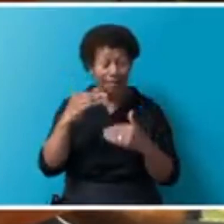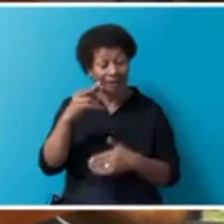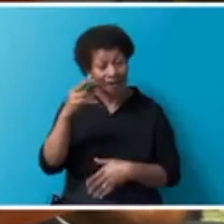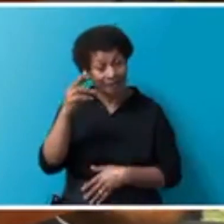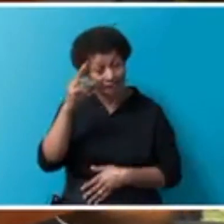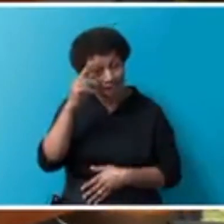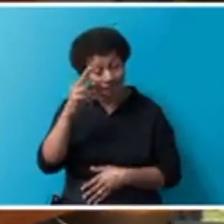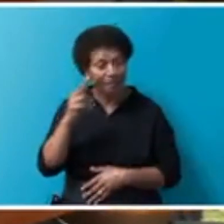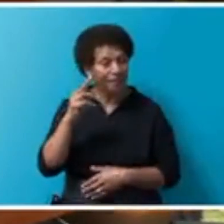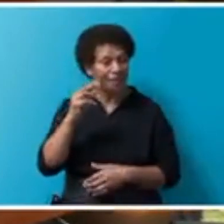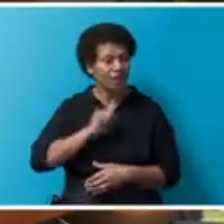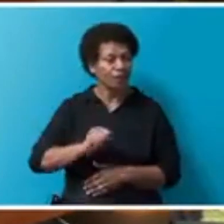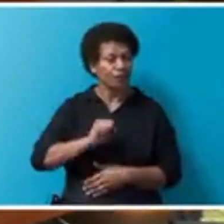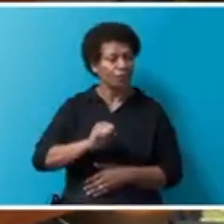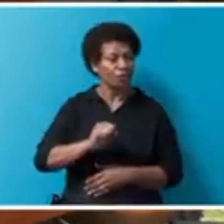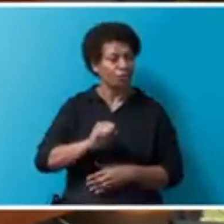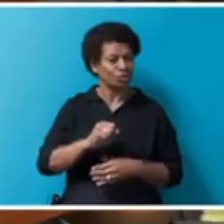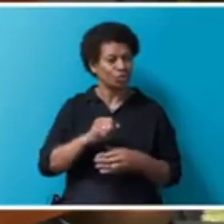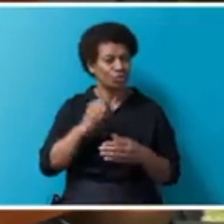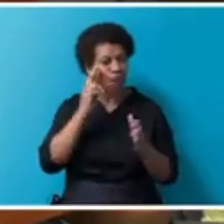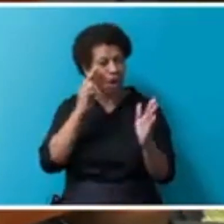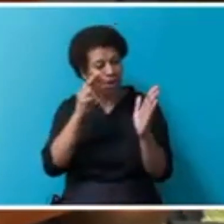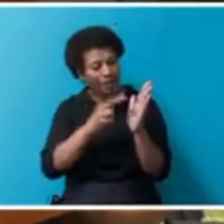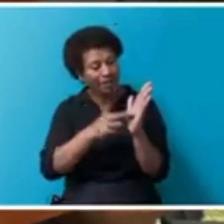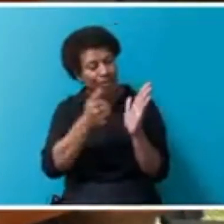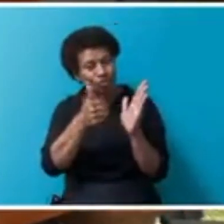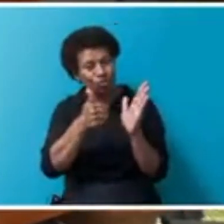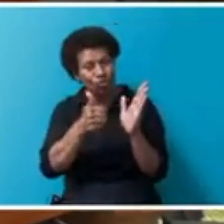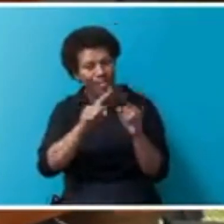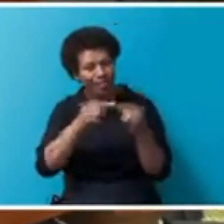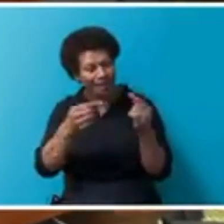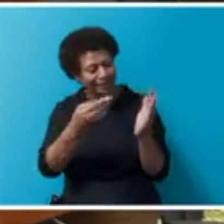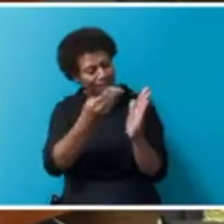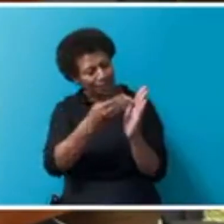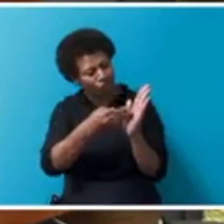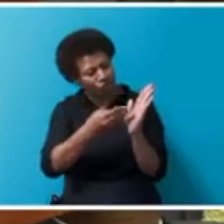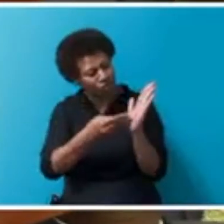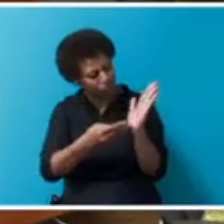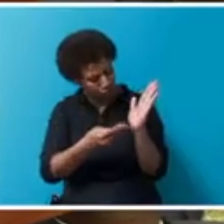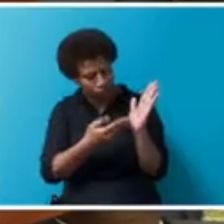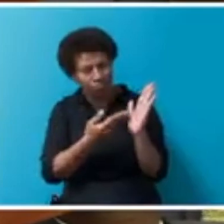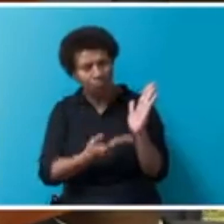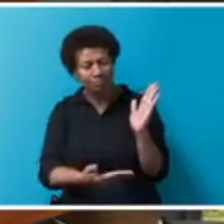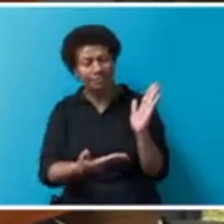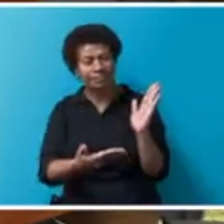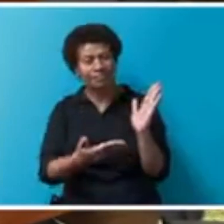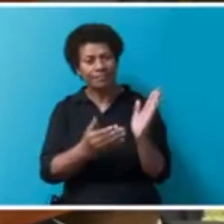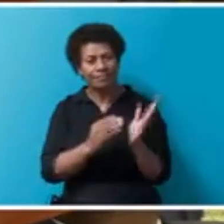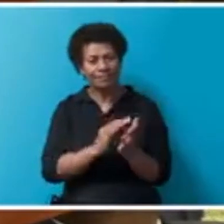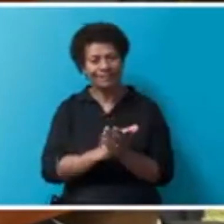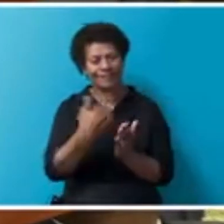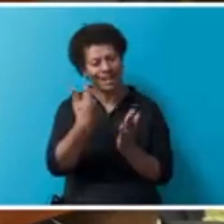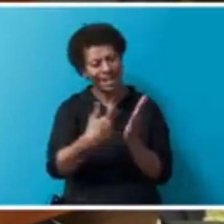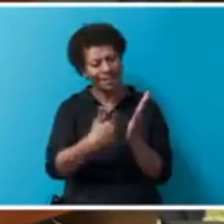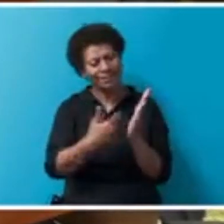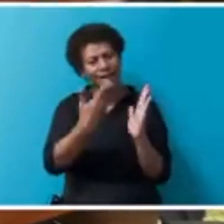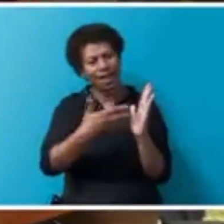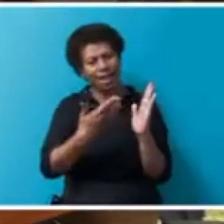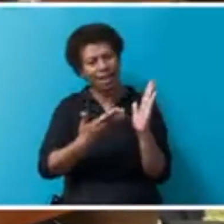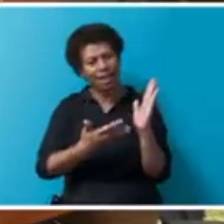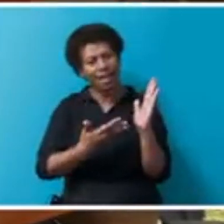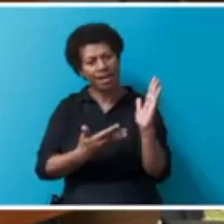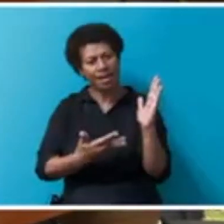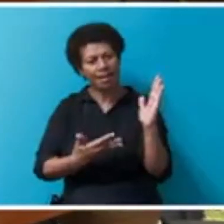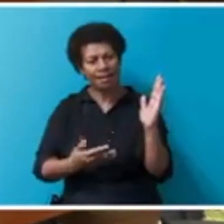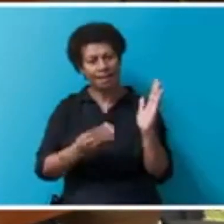the good things that are in that budget. There are numerous, the list goes on. It has all